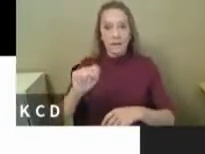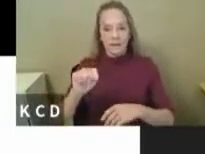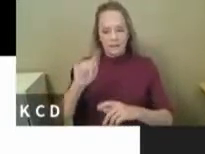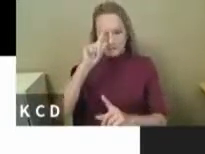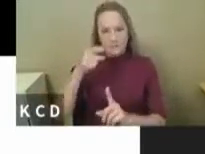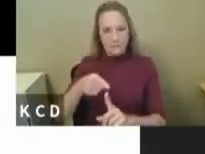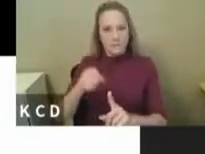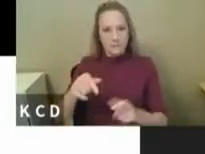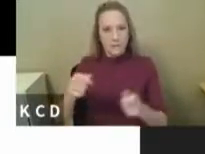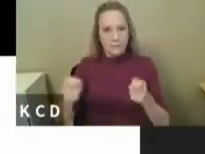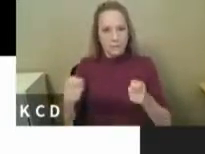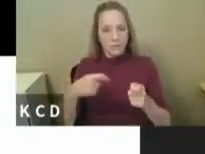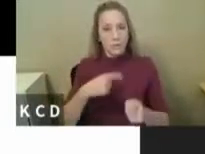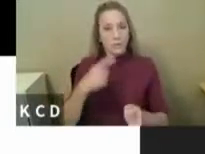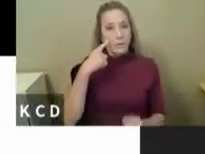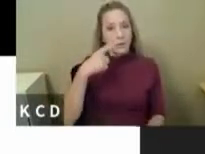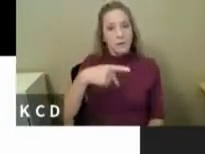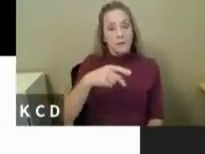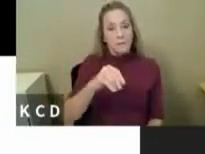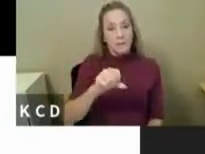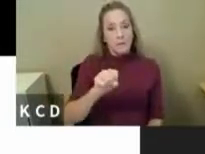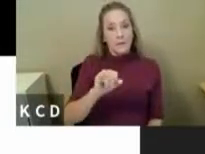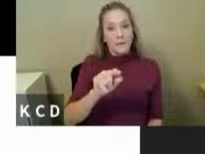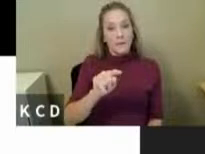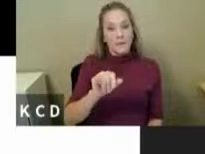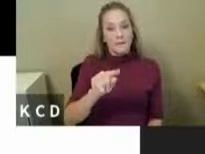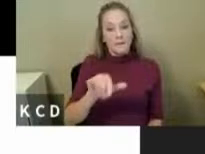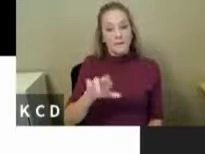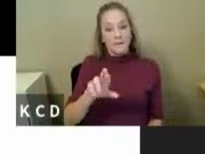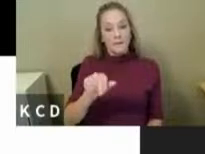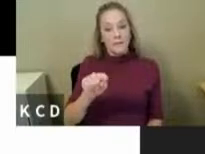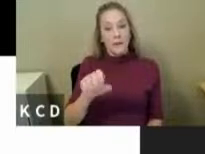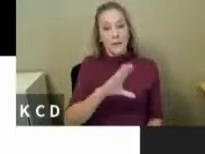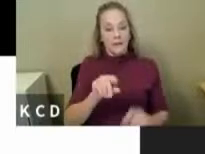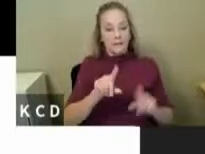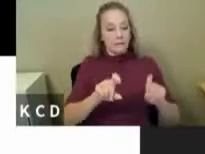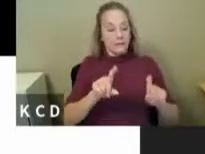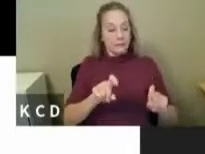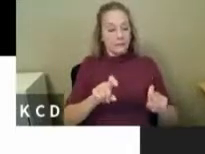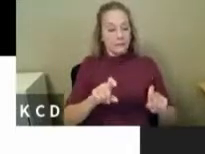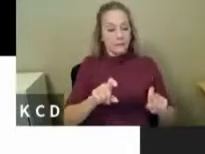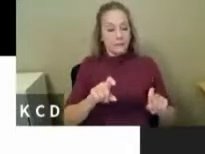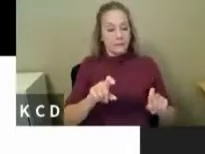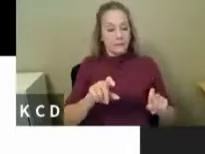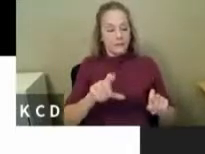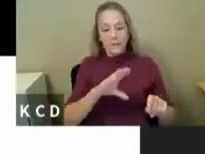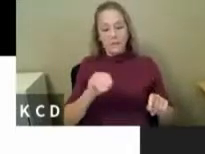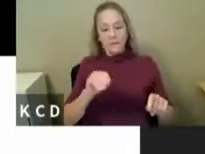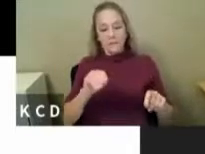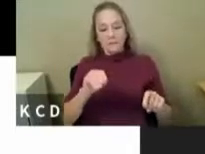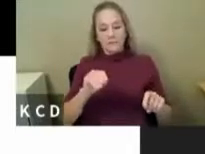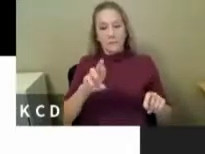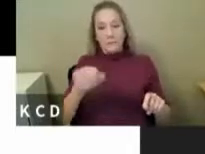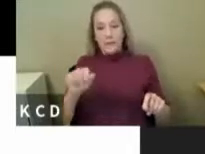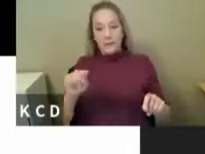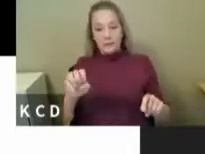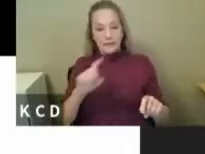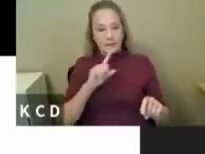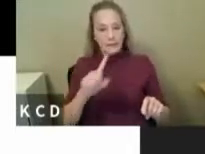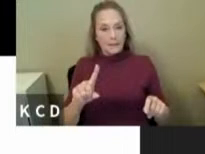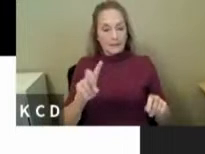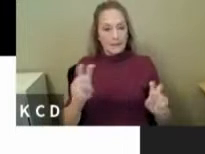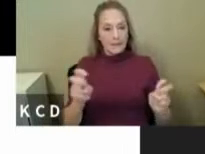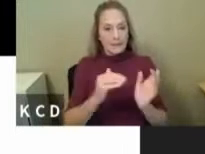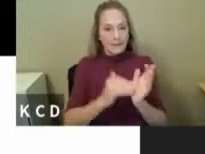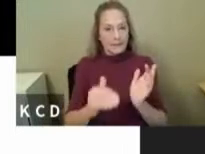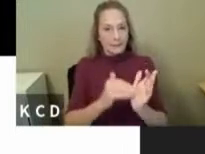positivity rate and testing volume are a little bit redundant with each other. And so, Dr. Buchanan, I guess the first thing I wanted to ask before we kind of get to